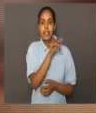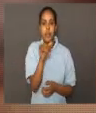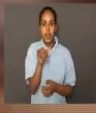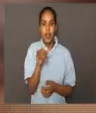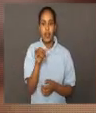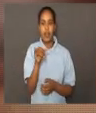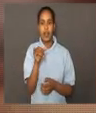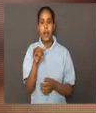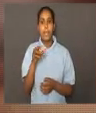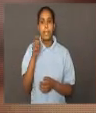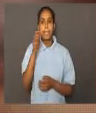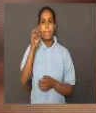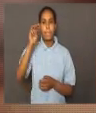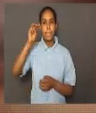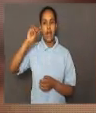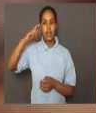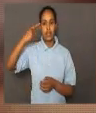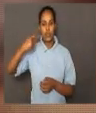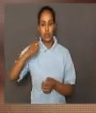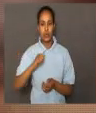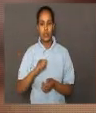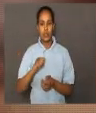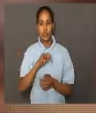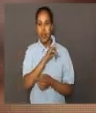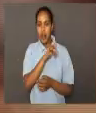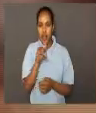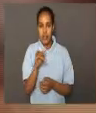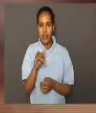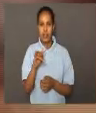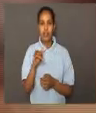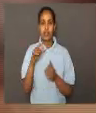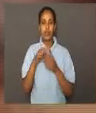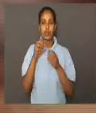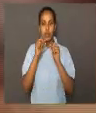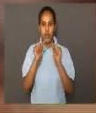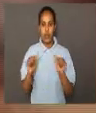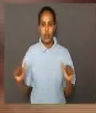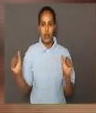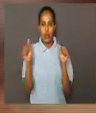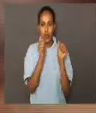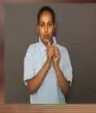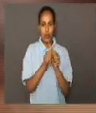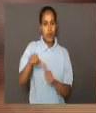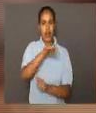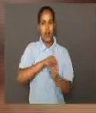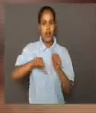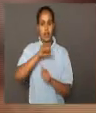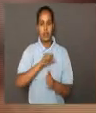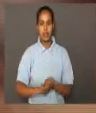similar magnitude, then they are likely to be soluble with one another.